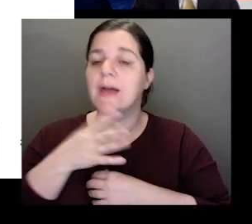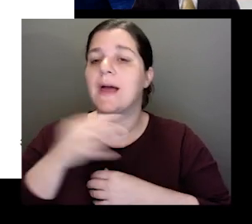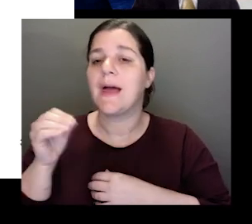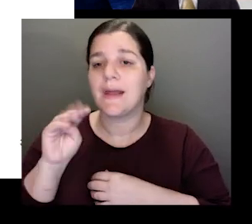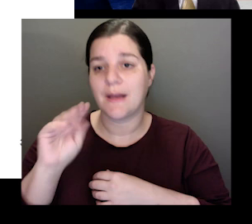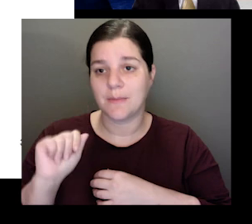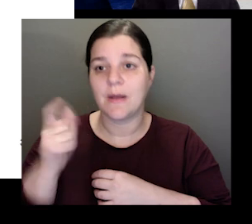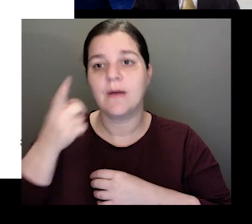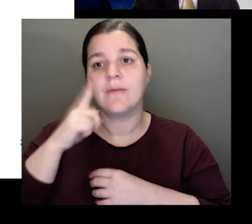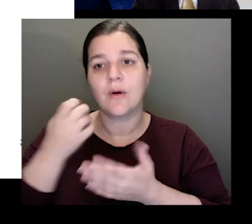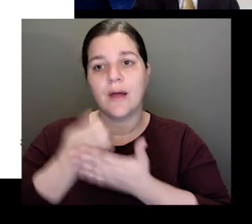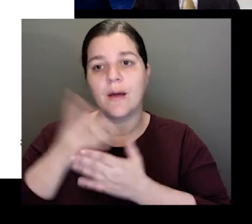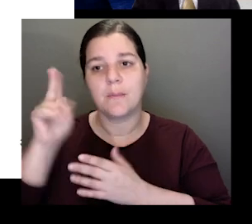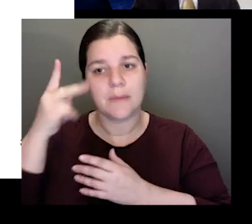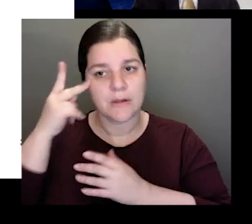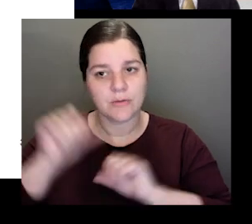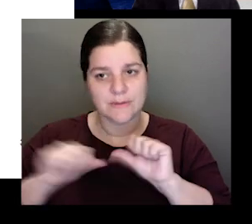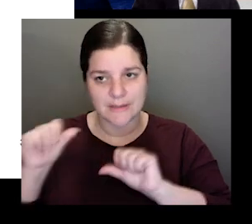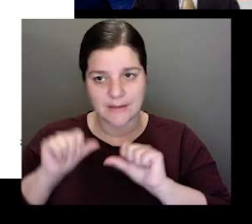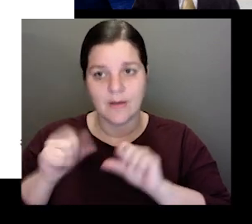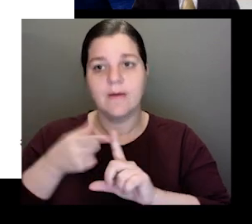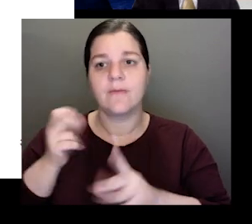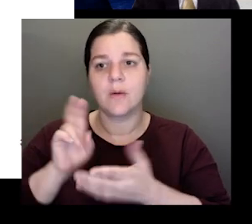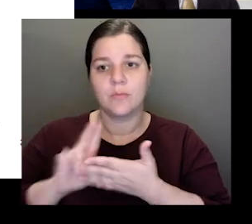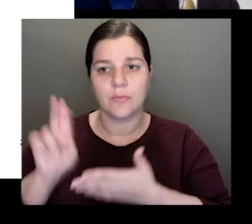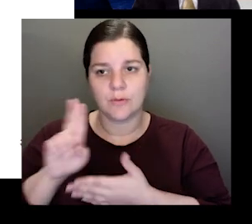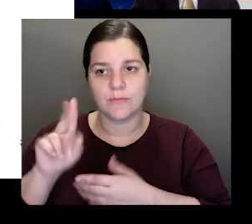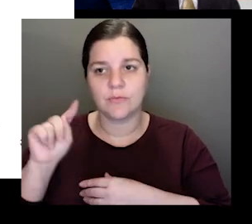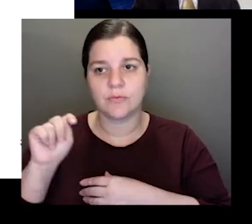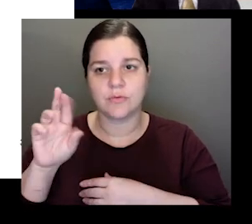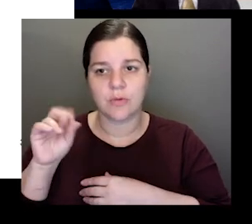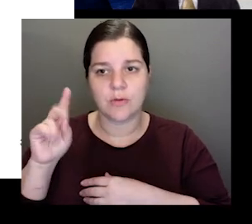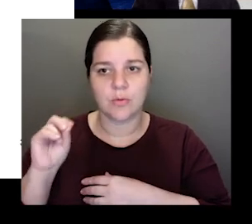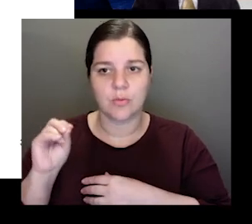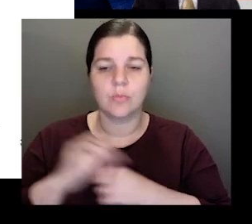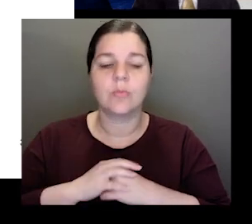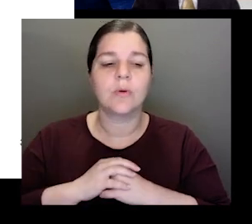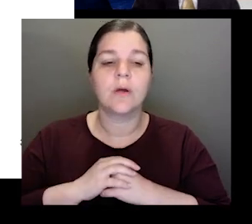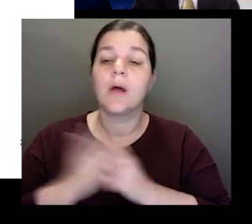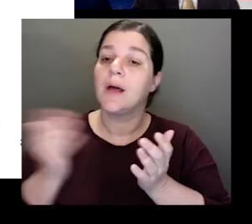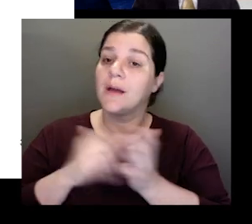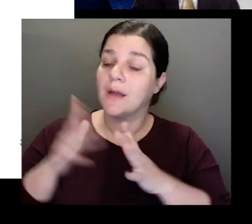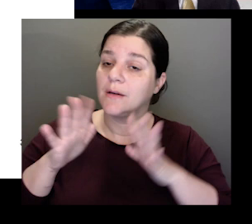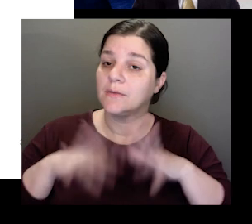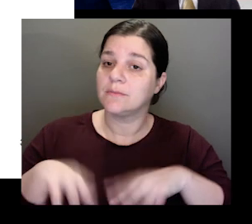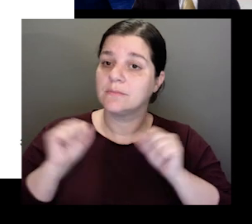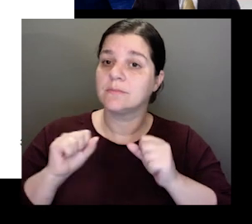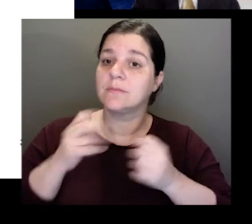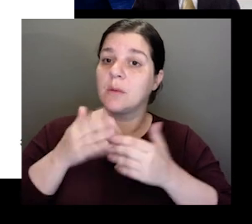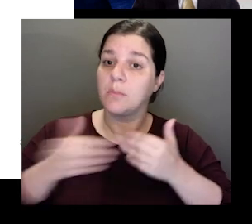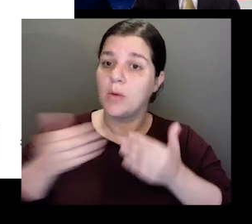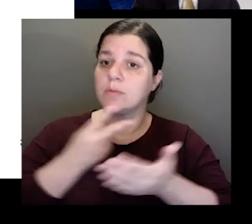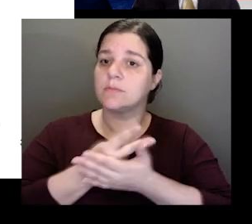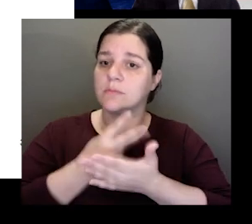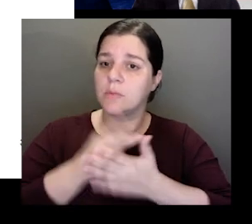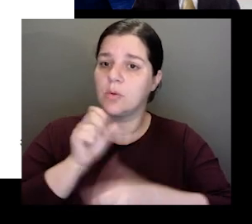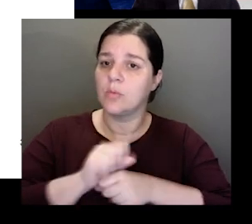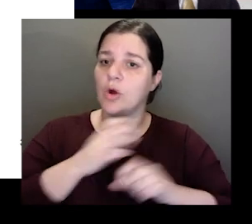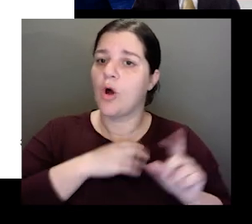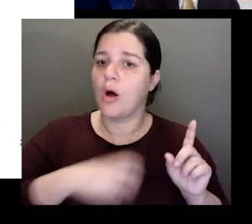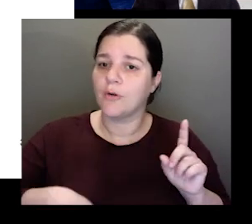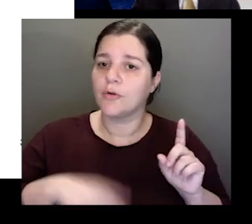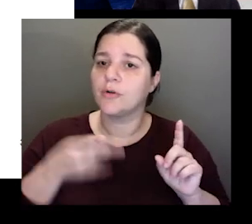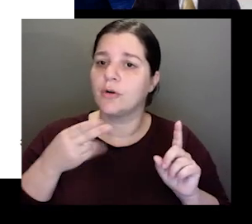in Economics and Political Science from the University of Toronto. He undertook postdoctoral work at Harvard's